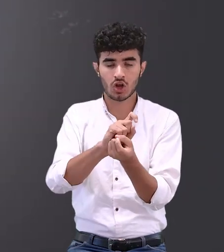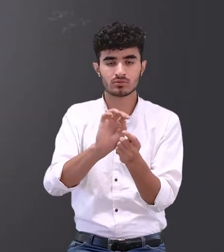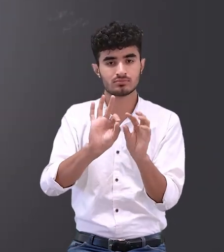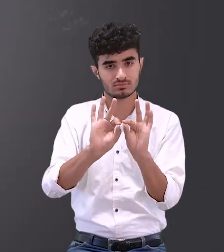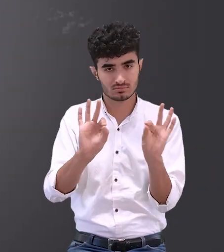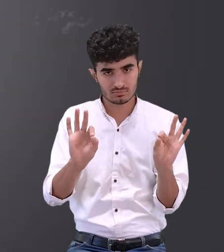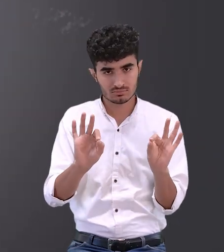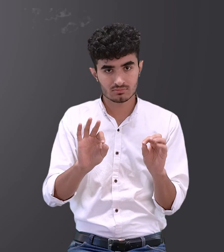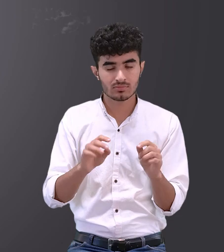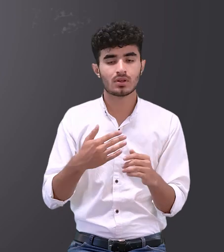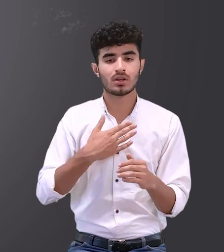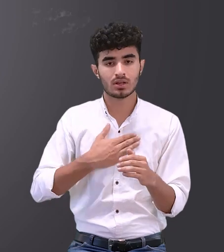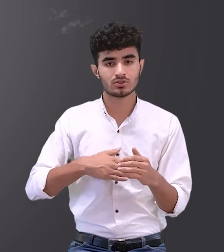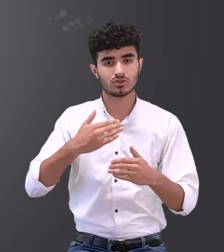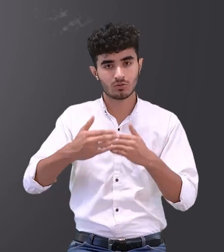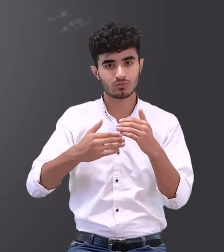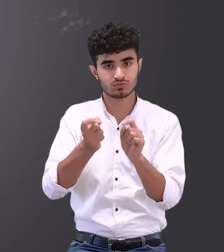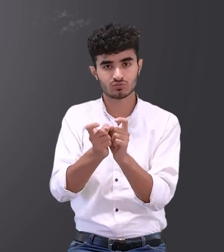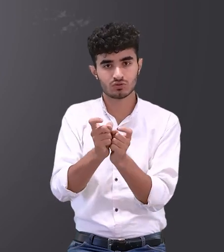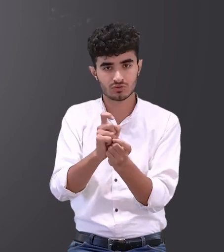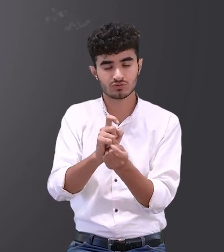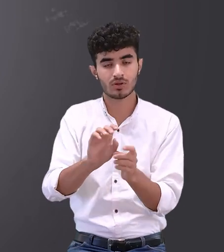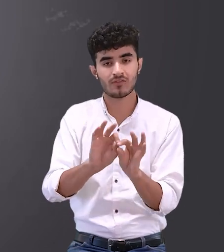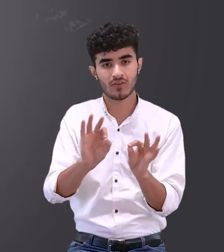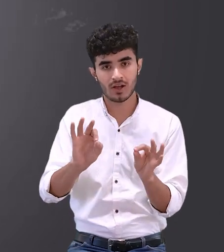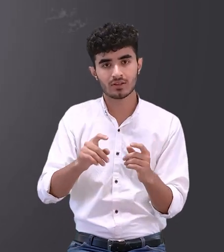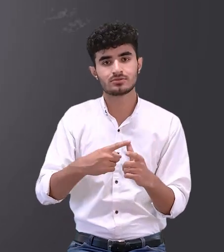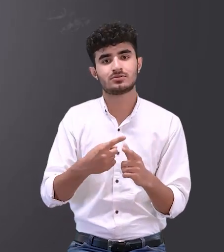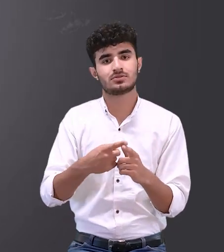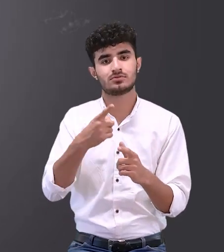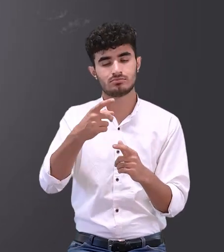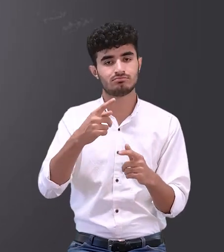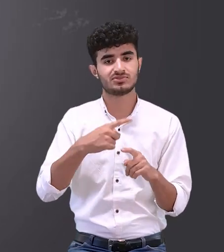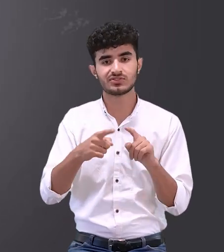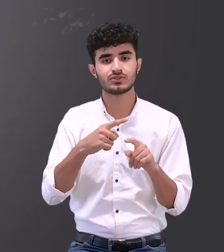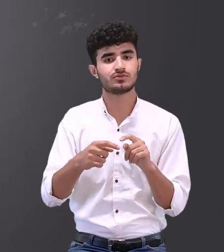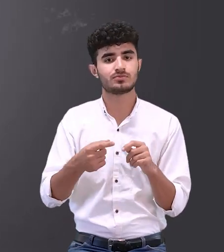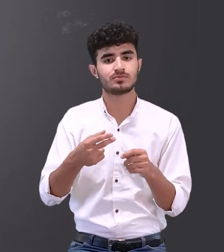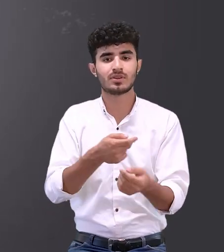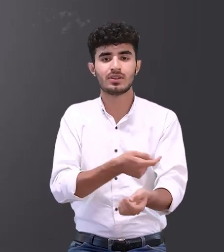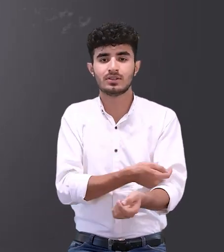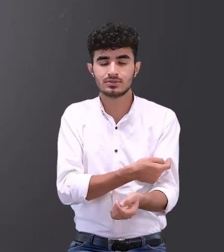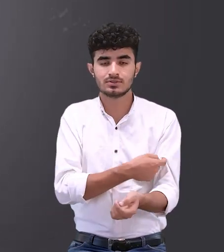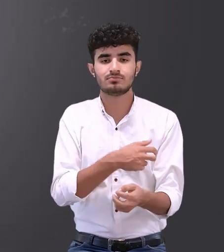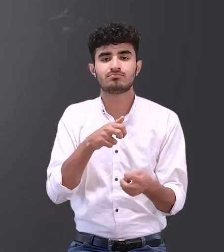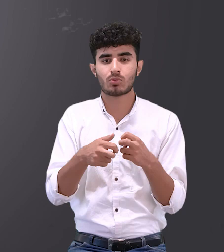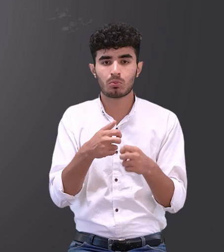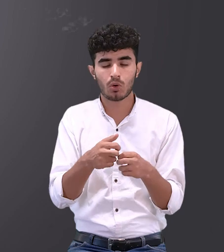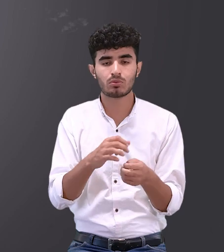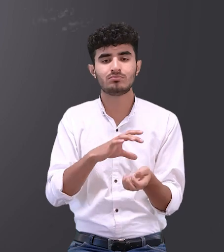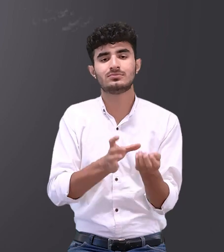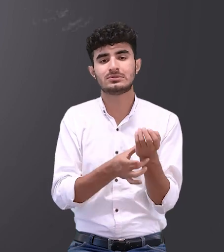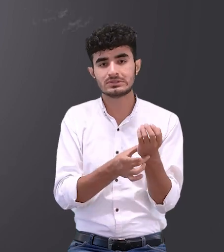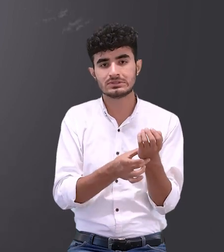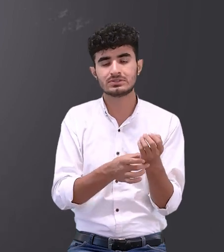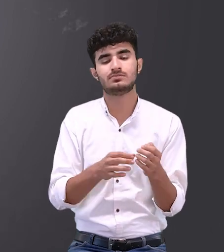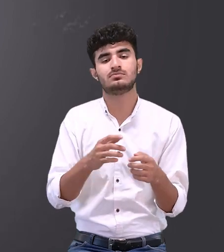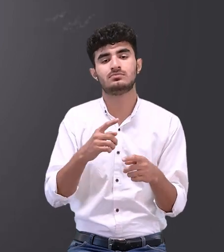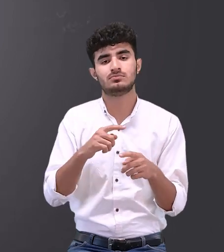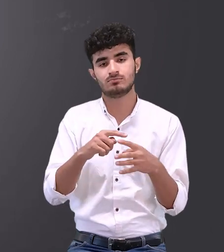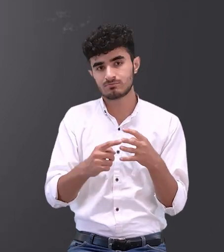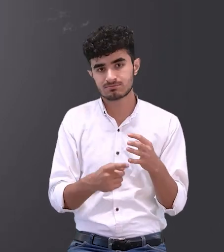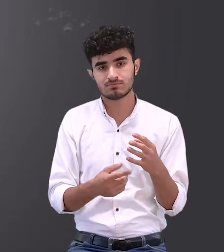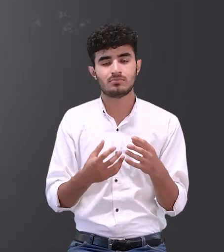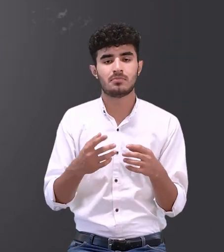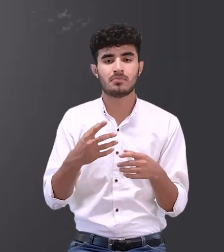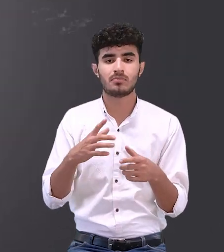become shorter. It changes the shape of the skeleton, right? Now, because of this, you're going to have so much pressure